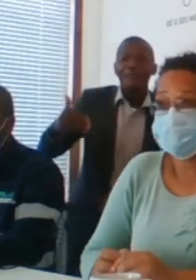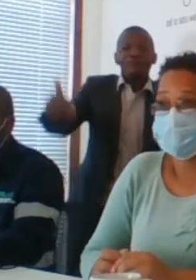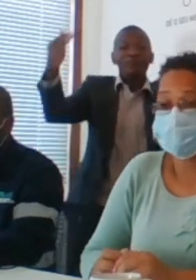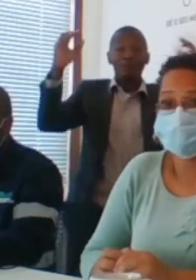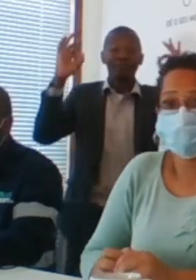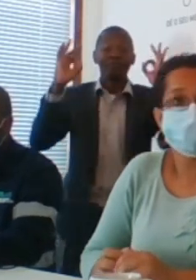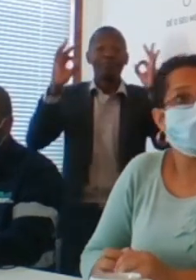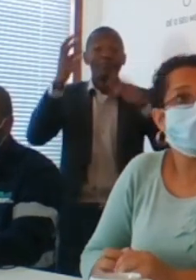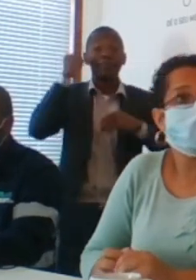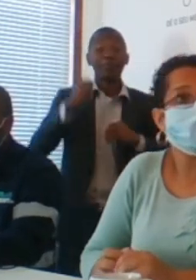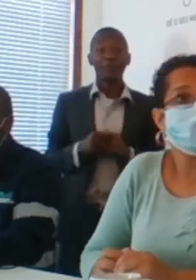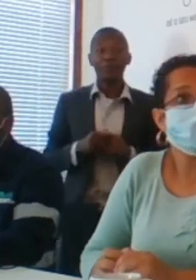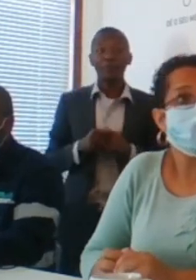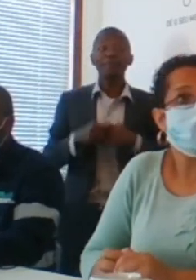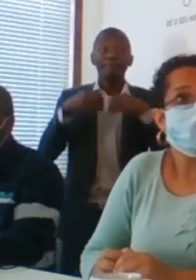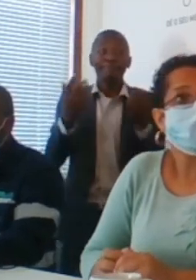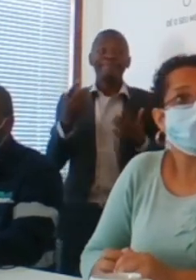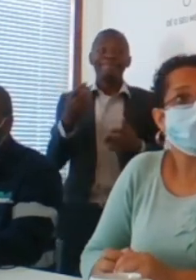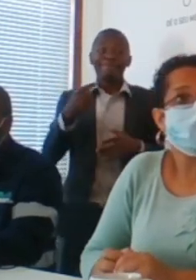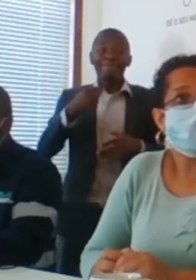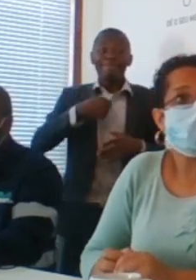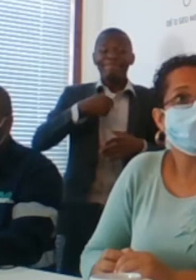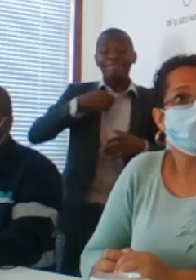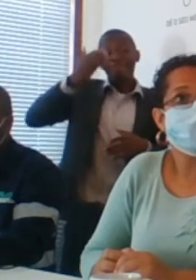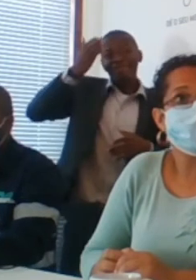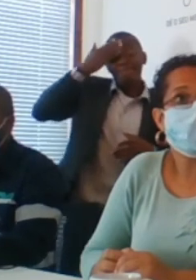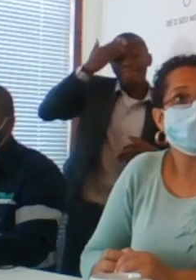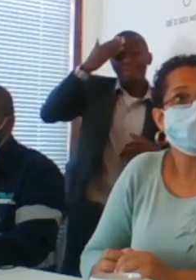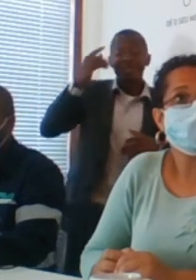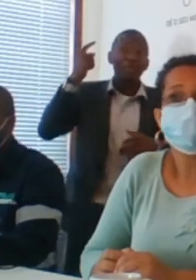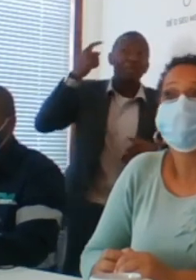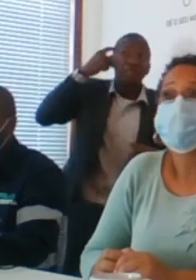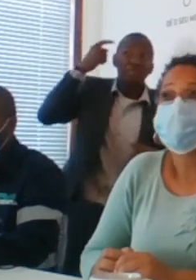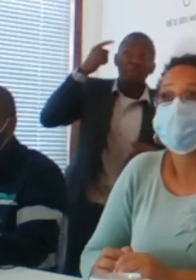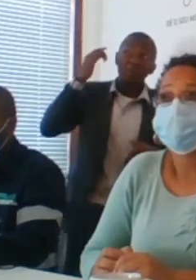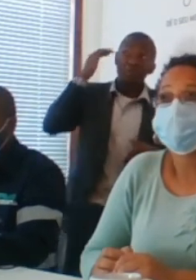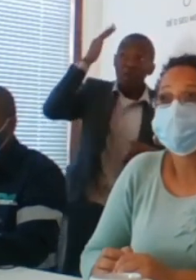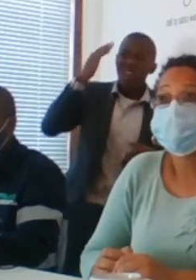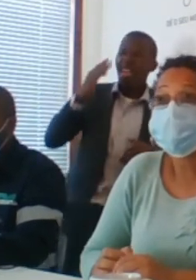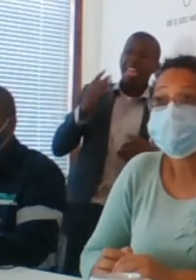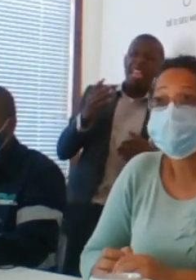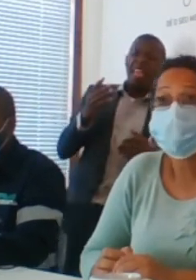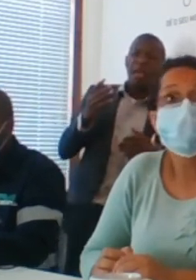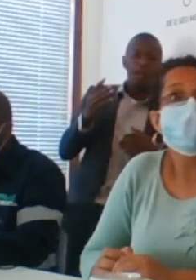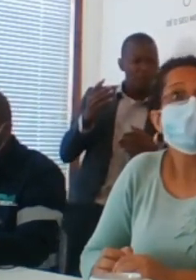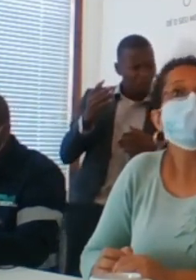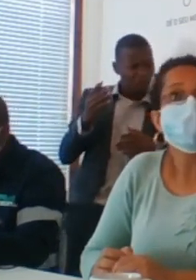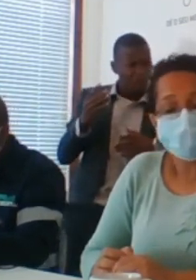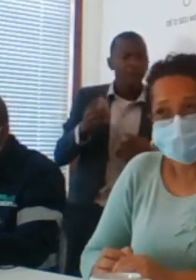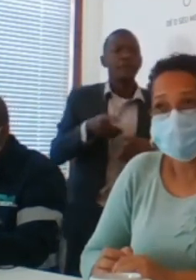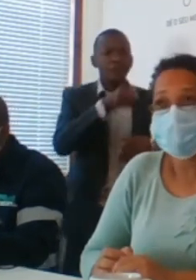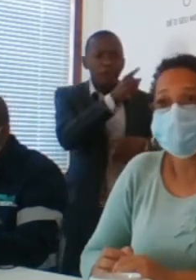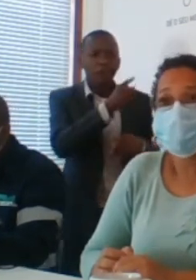to as a way of changing people's mentality. There are many people in our society that think that